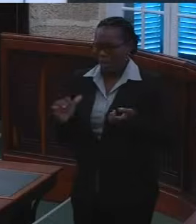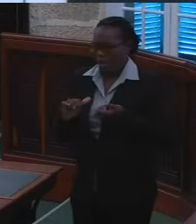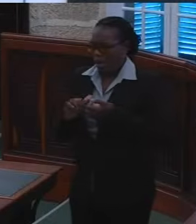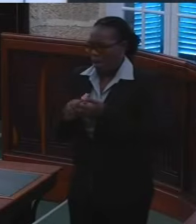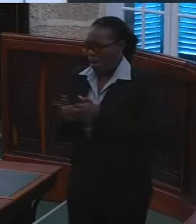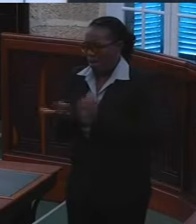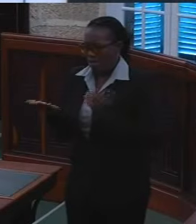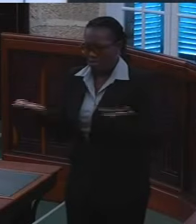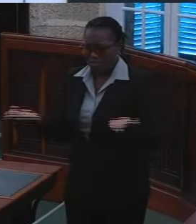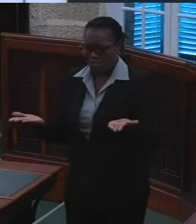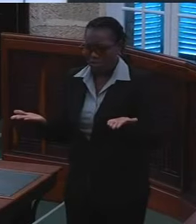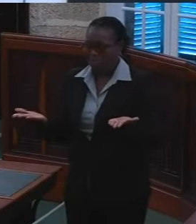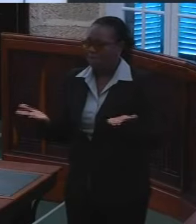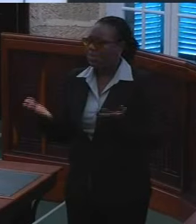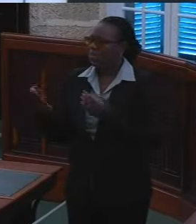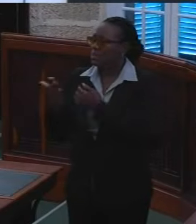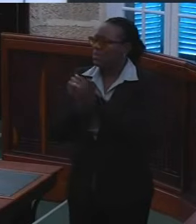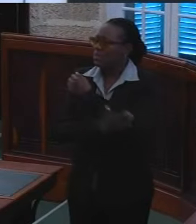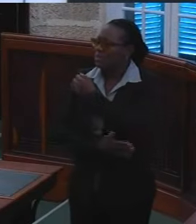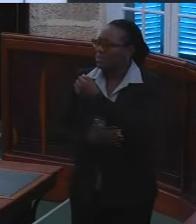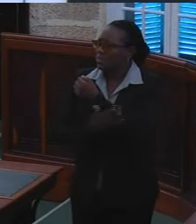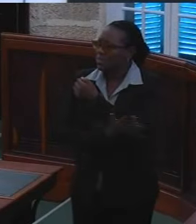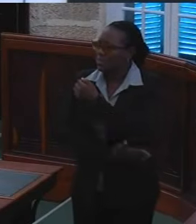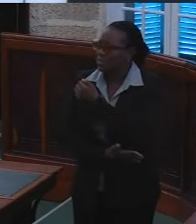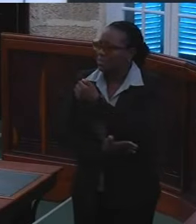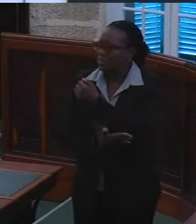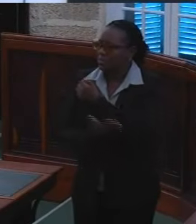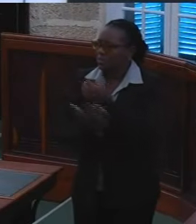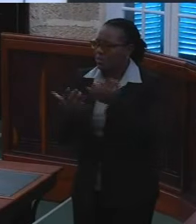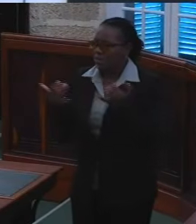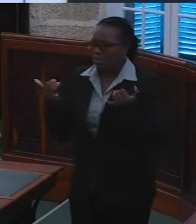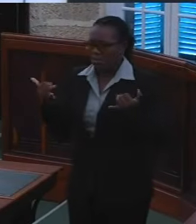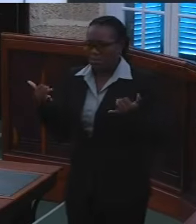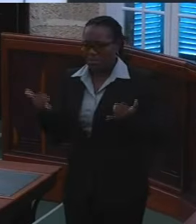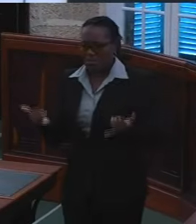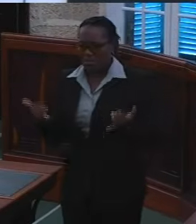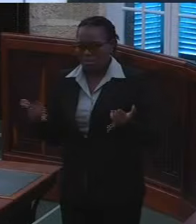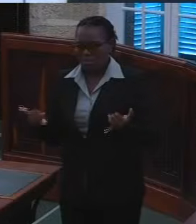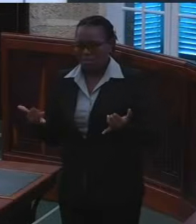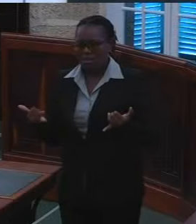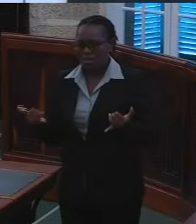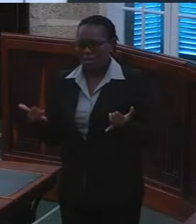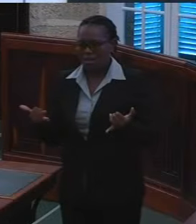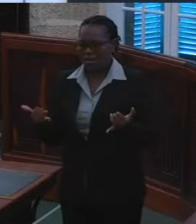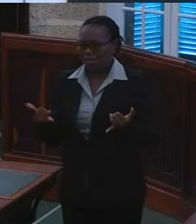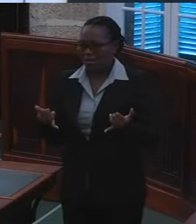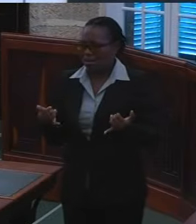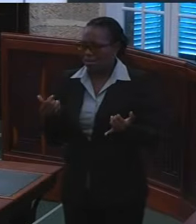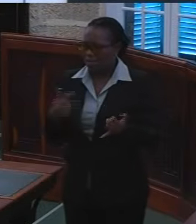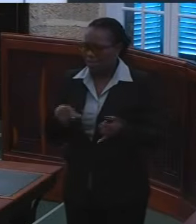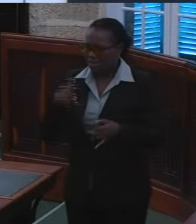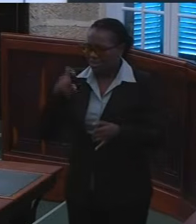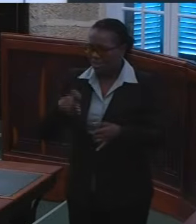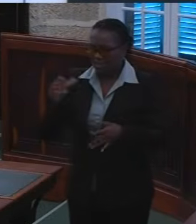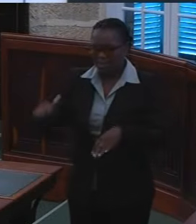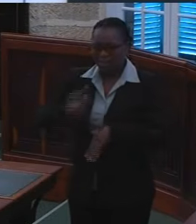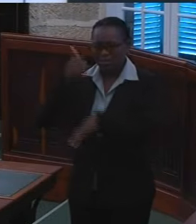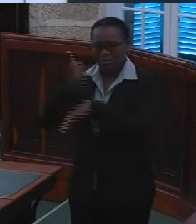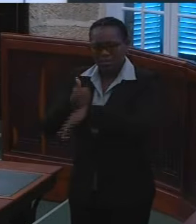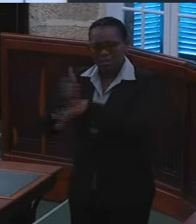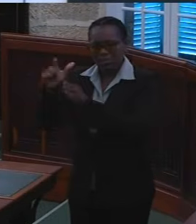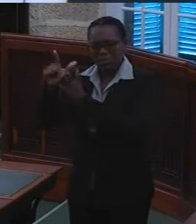this country get to the point where we found ourselves needing to put legislation